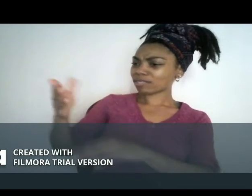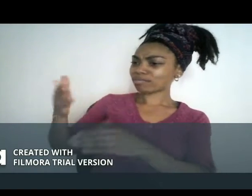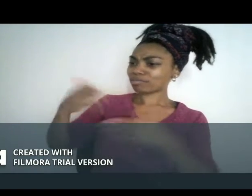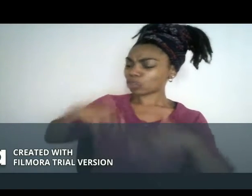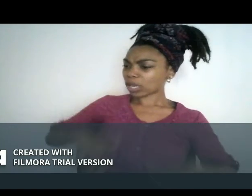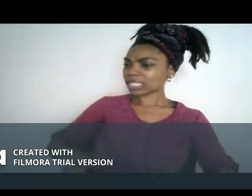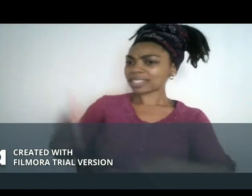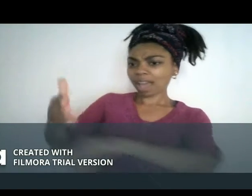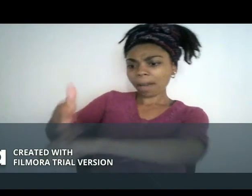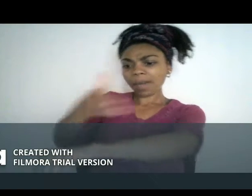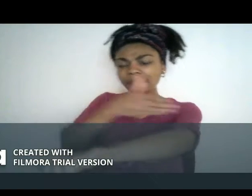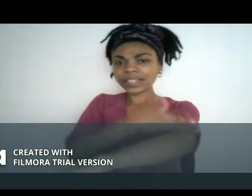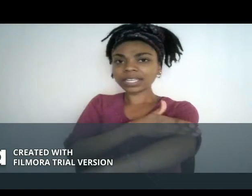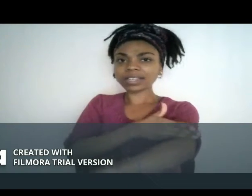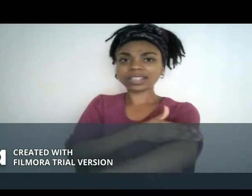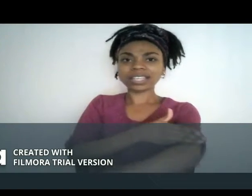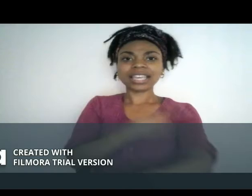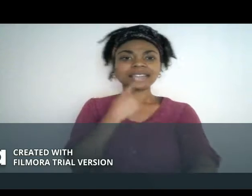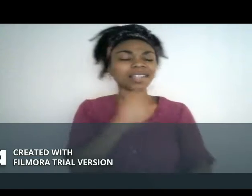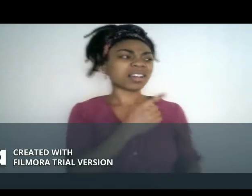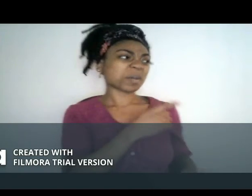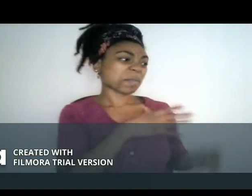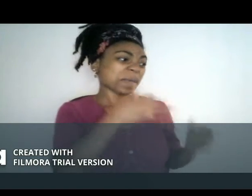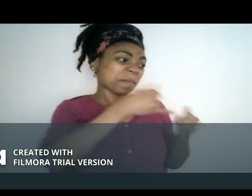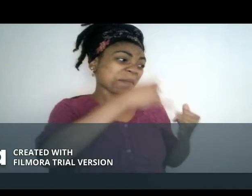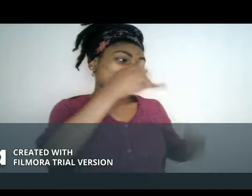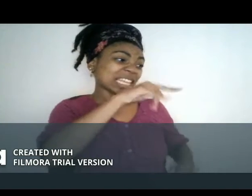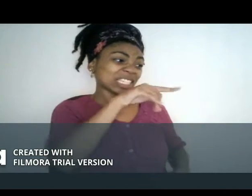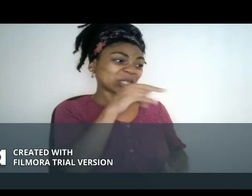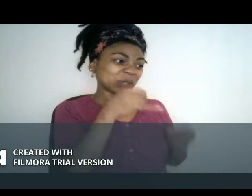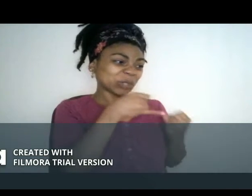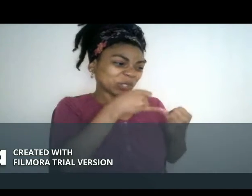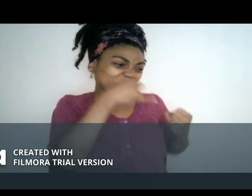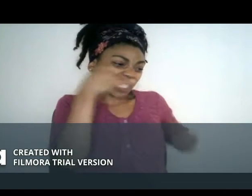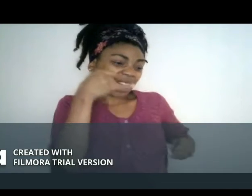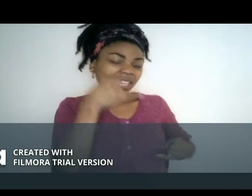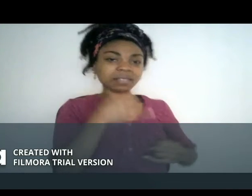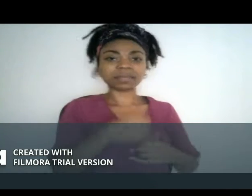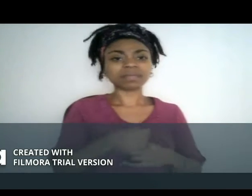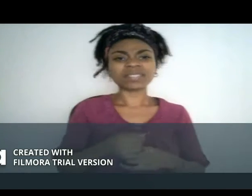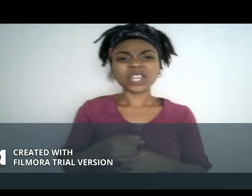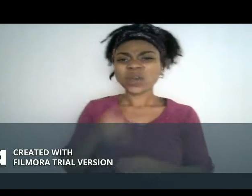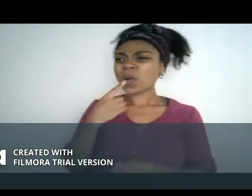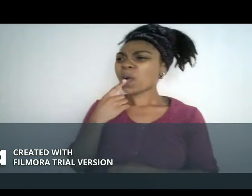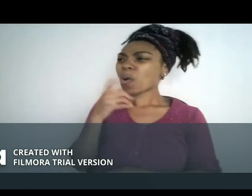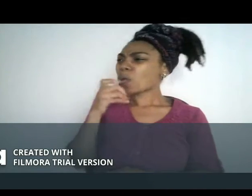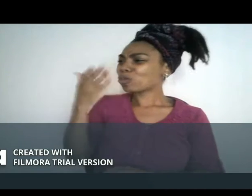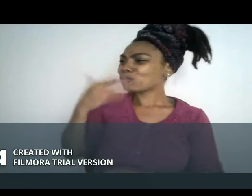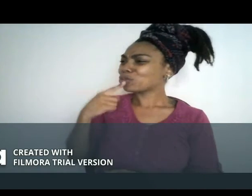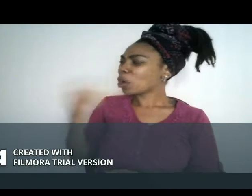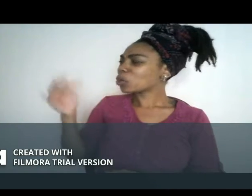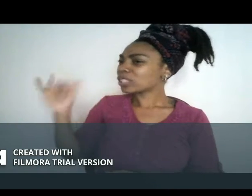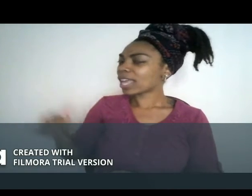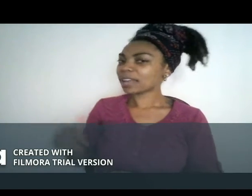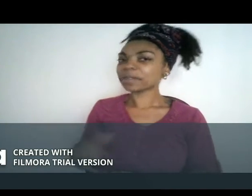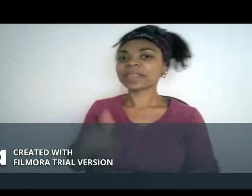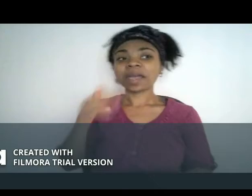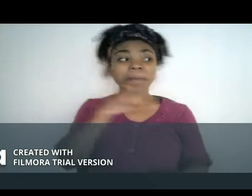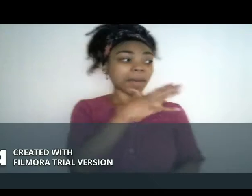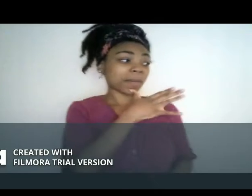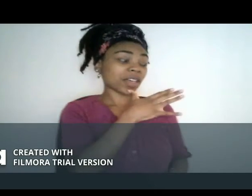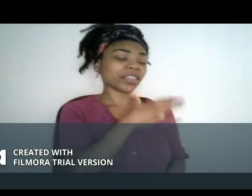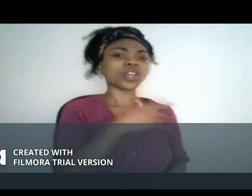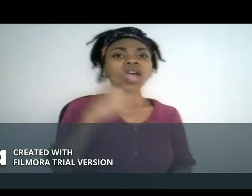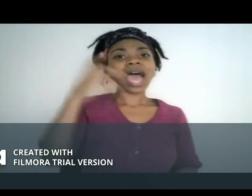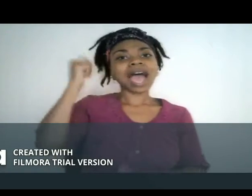below the knee? And I said, oh, my legs are too skinny. He said, who told you that? And I said, well, I saw my mother, and I remember my mother when she came to visit me in California,